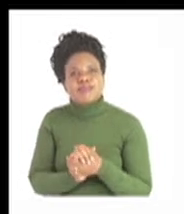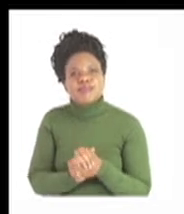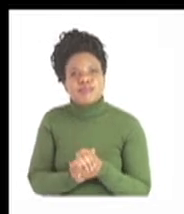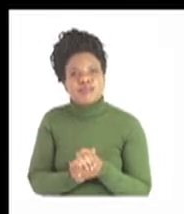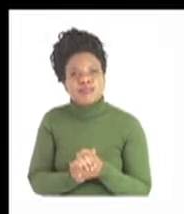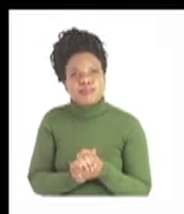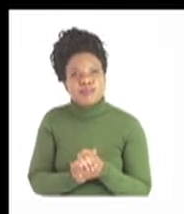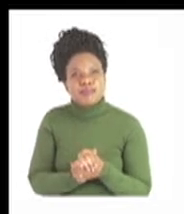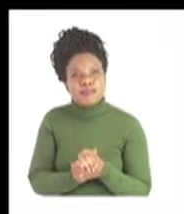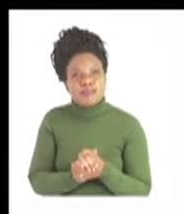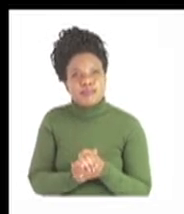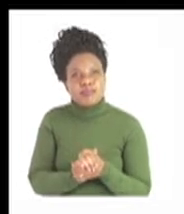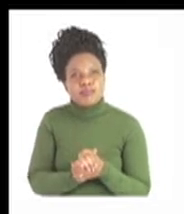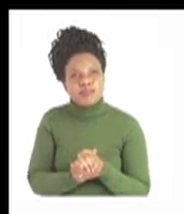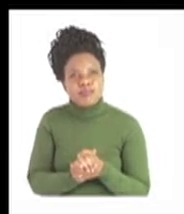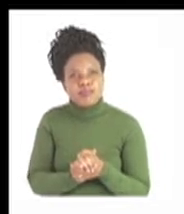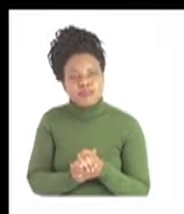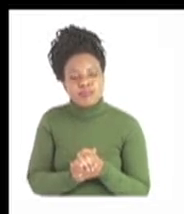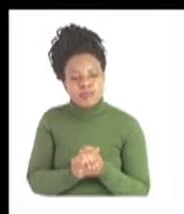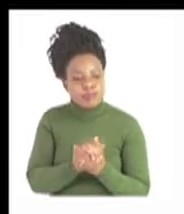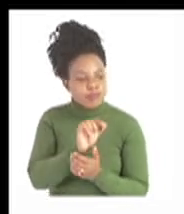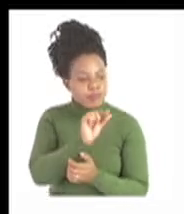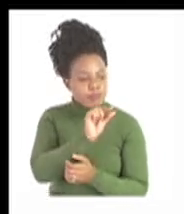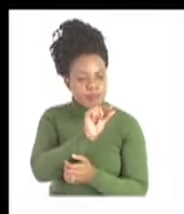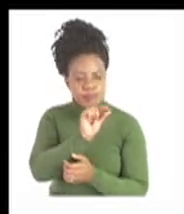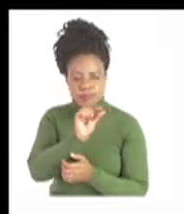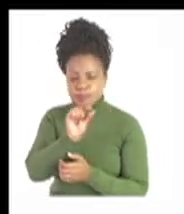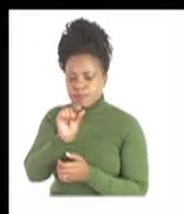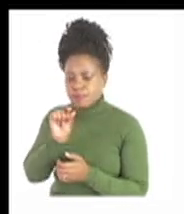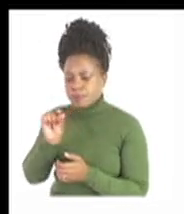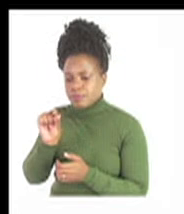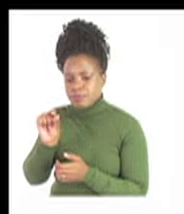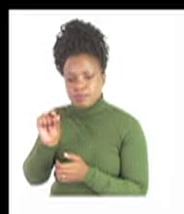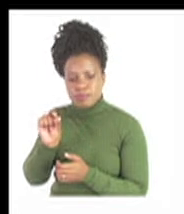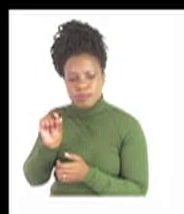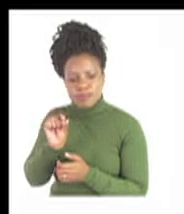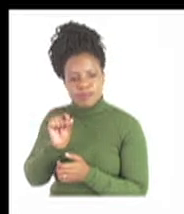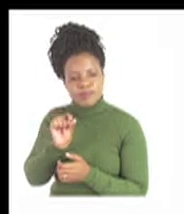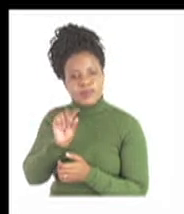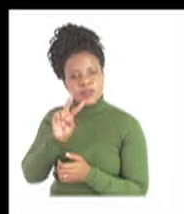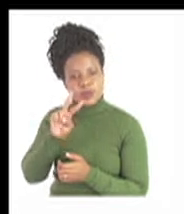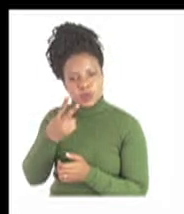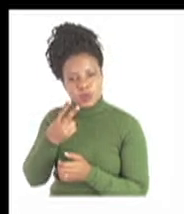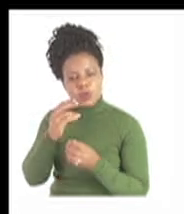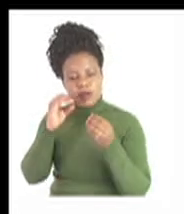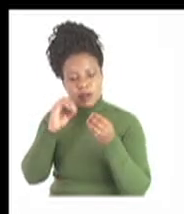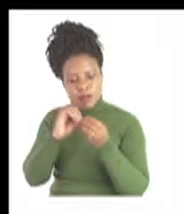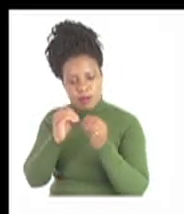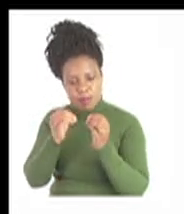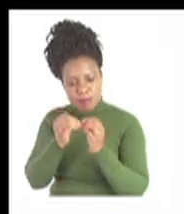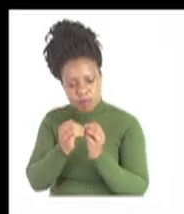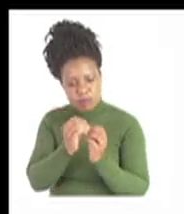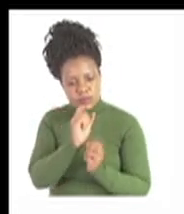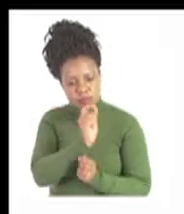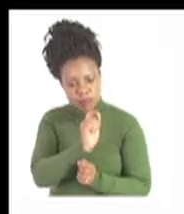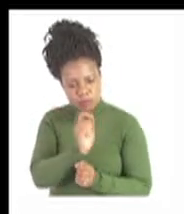identify or just write down all the square numbers on that list or from that